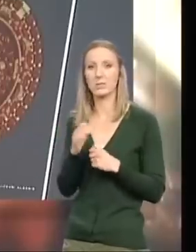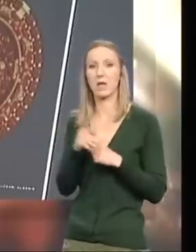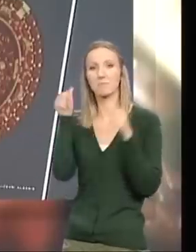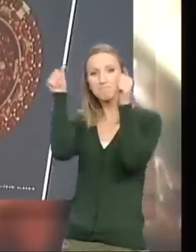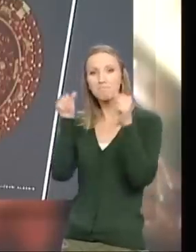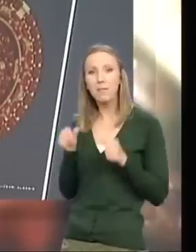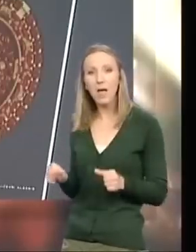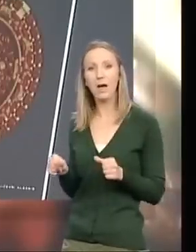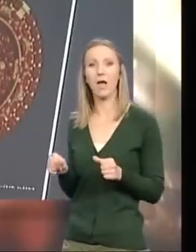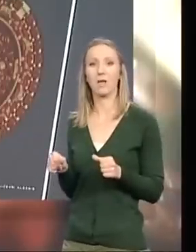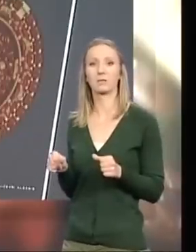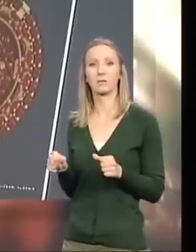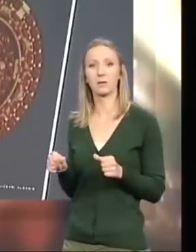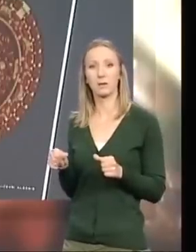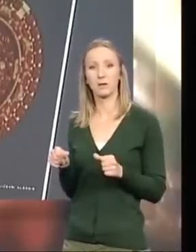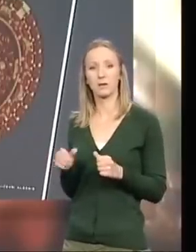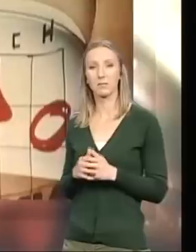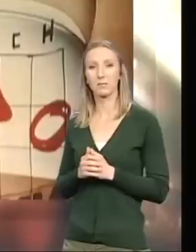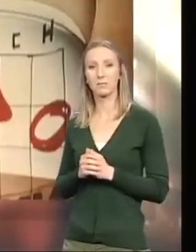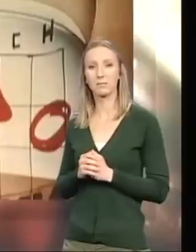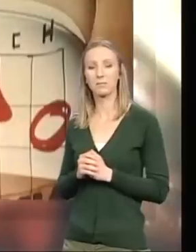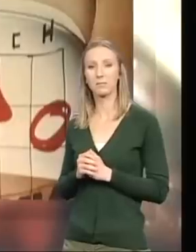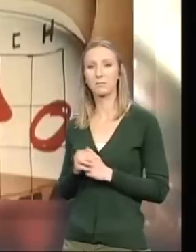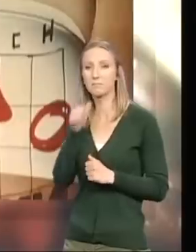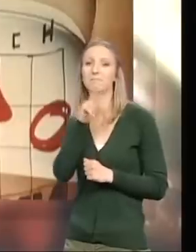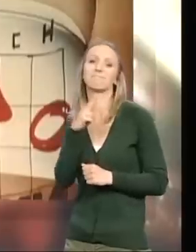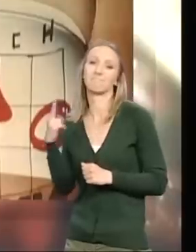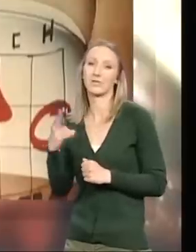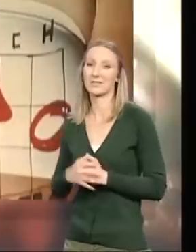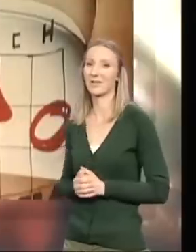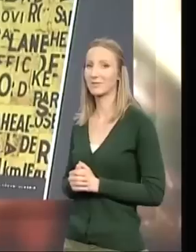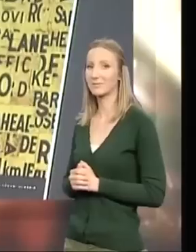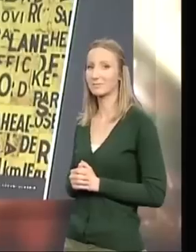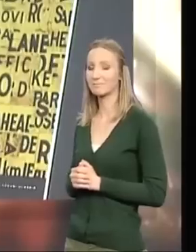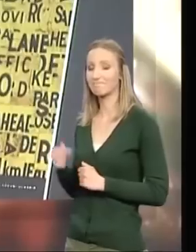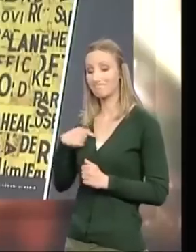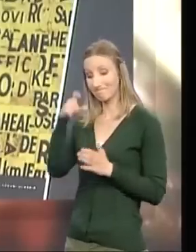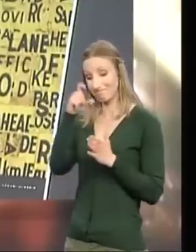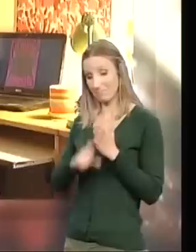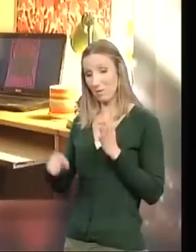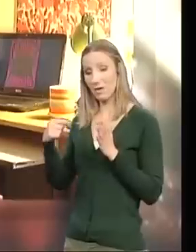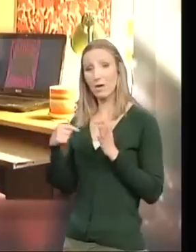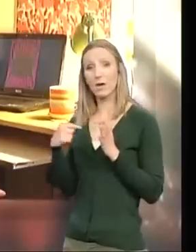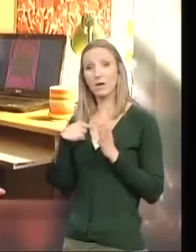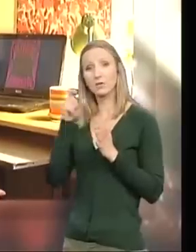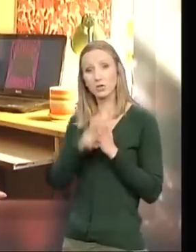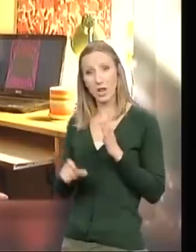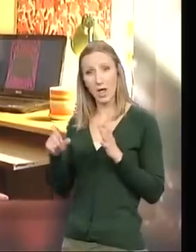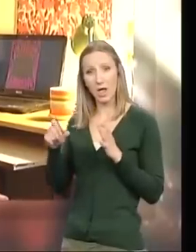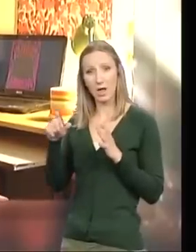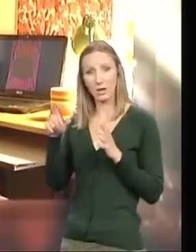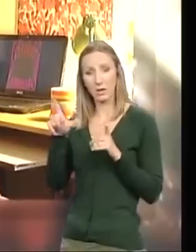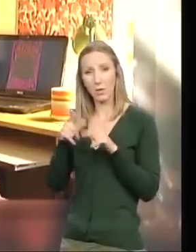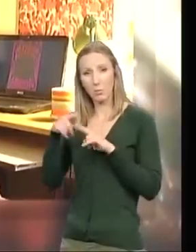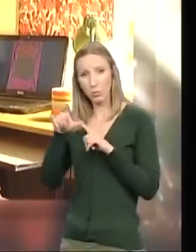and all the things. I'm a member of UPUC from